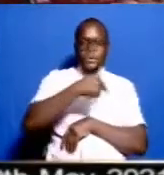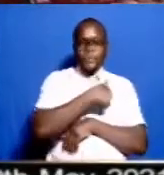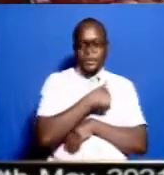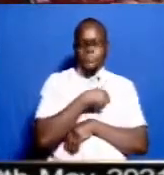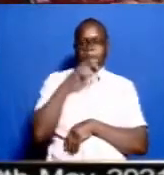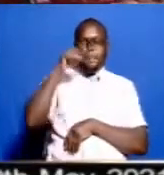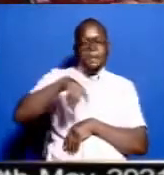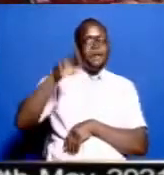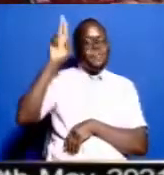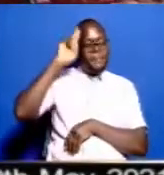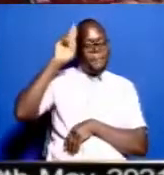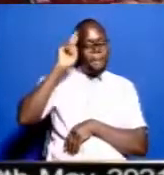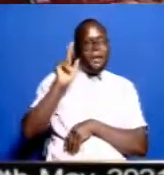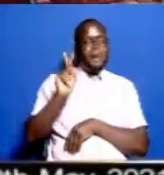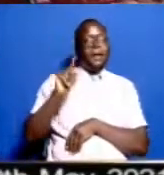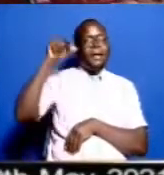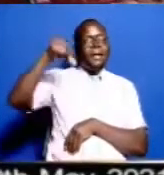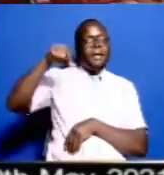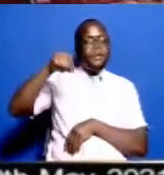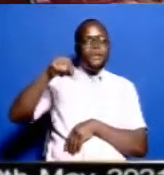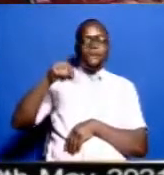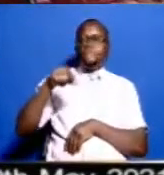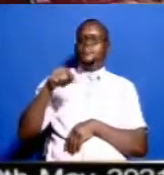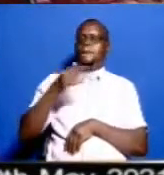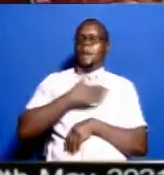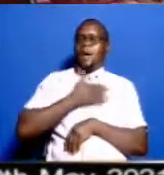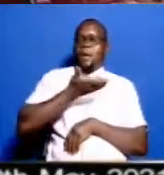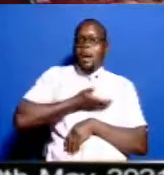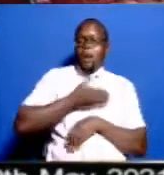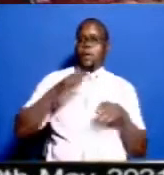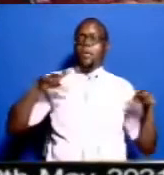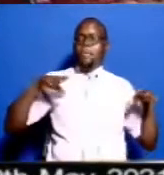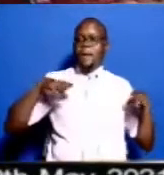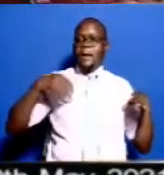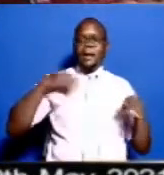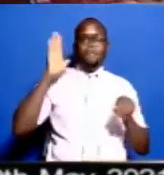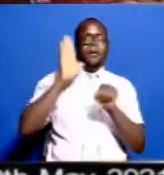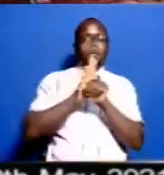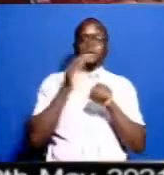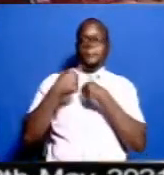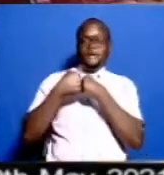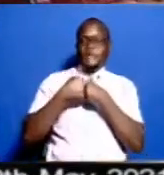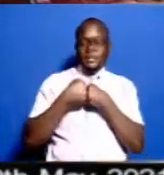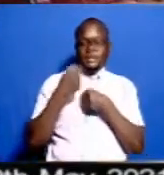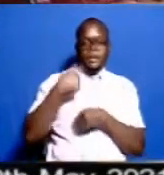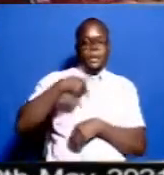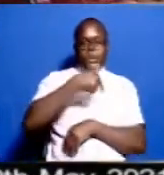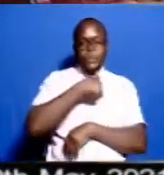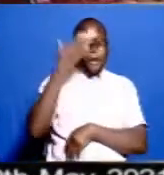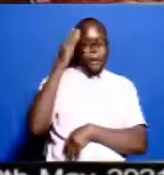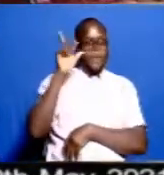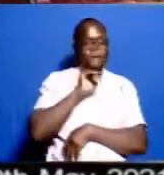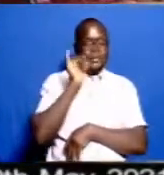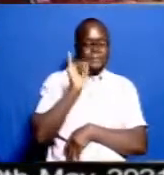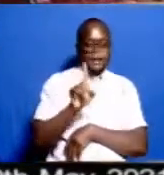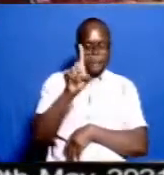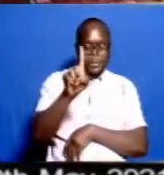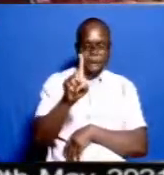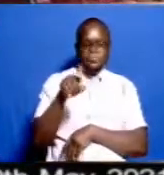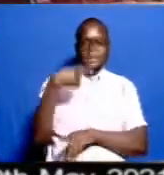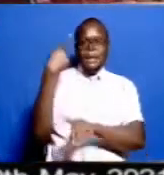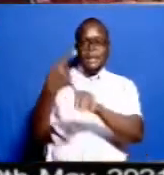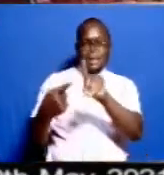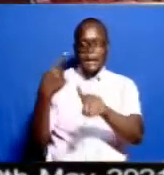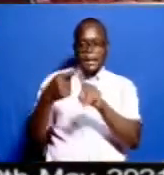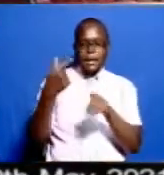all remember that Kenya Airways is our pride. It has a lot of challenges, we know that. Over the years,